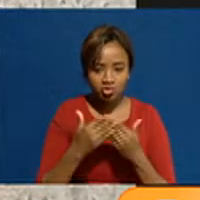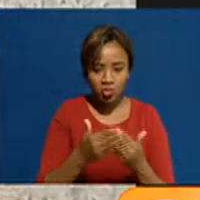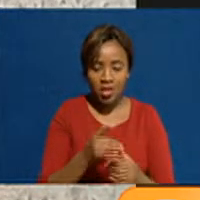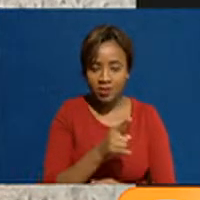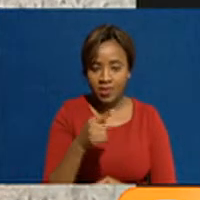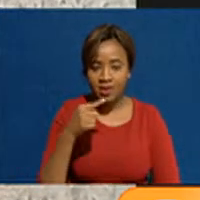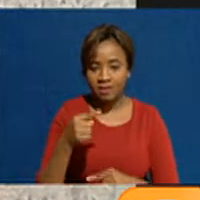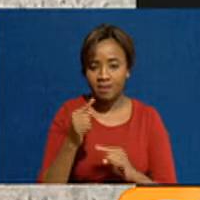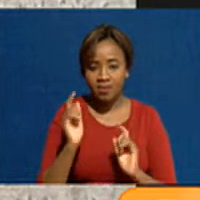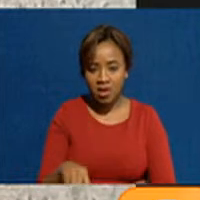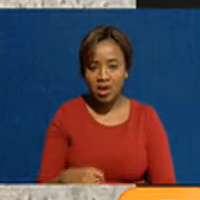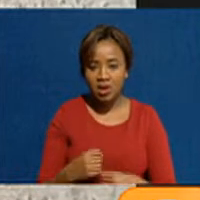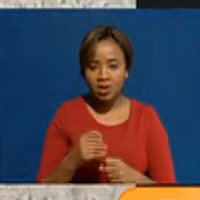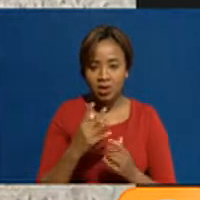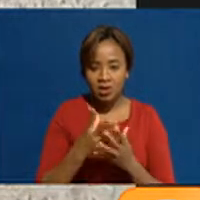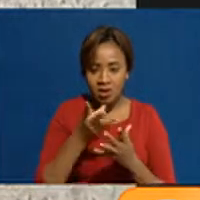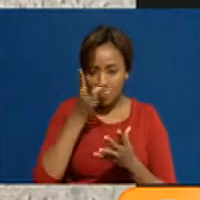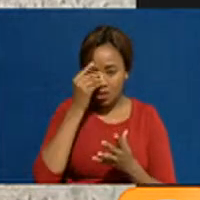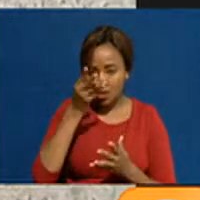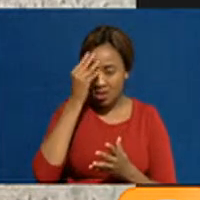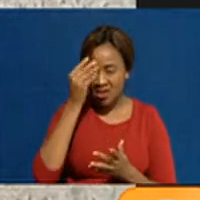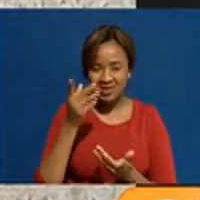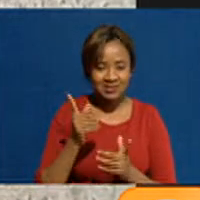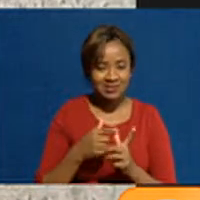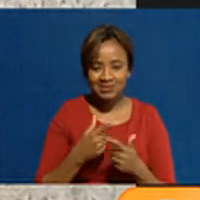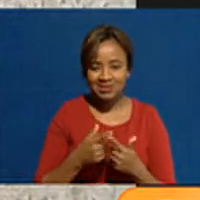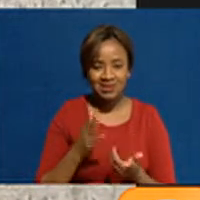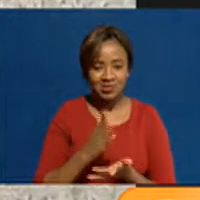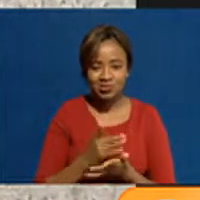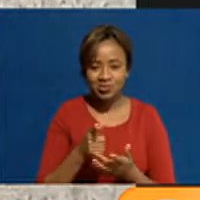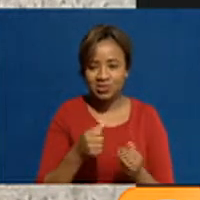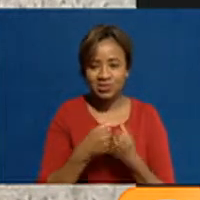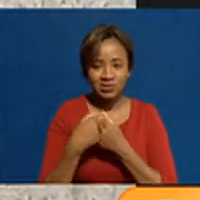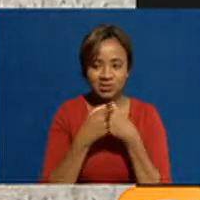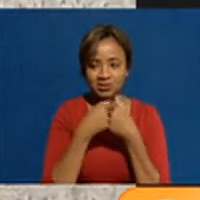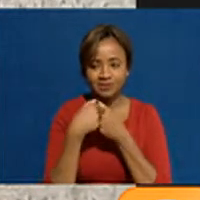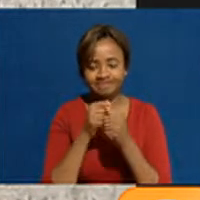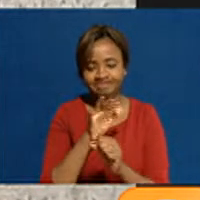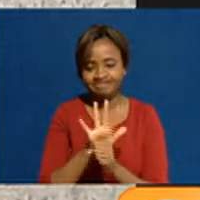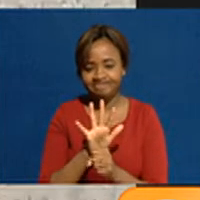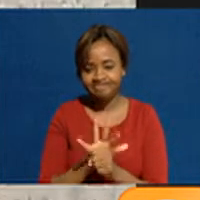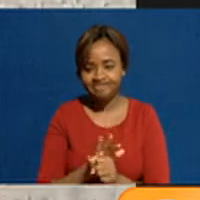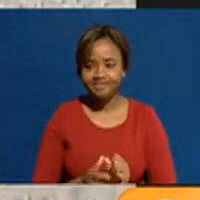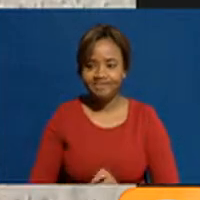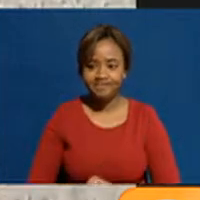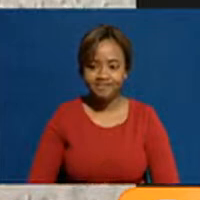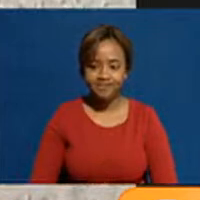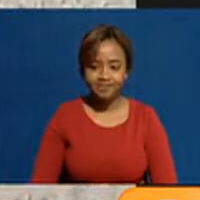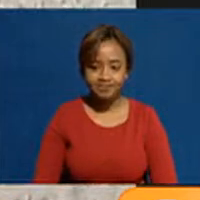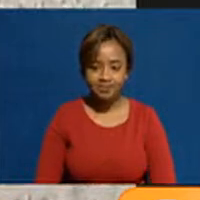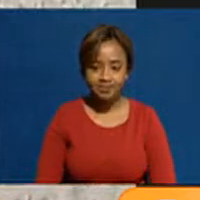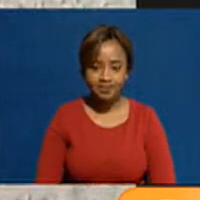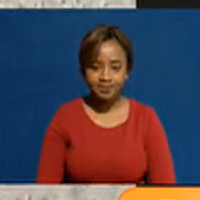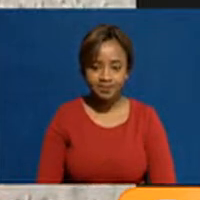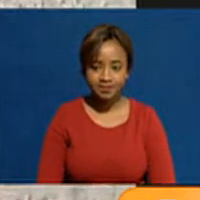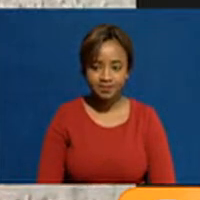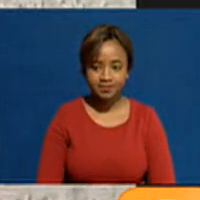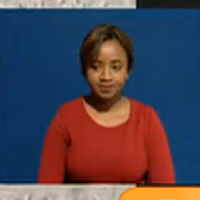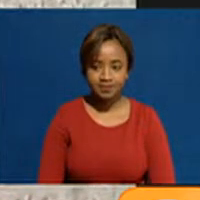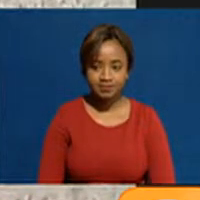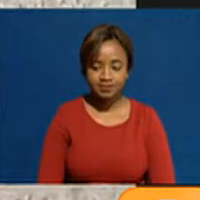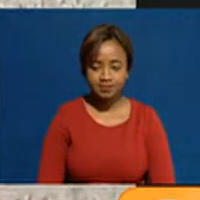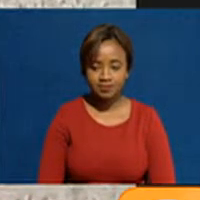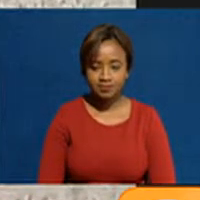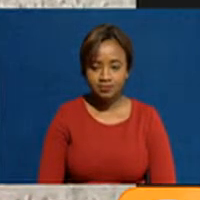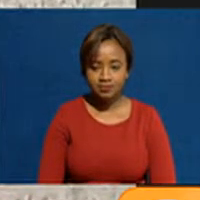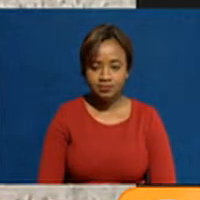be able to start running, then it's a challenge. So just like my previous colleagues who've